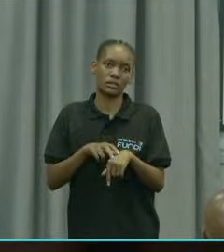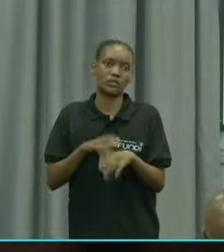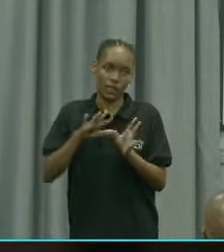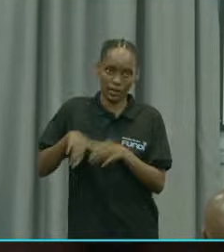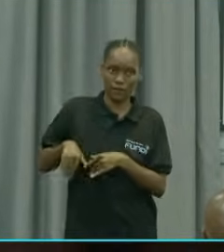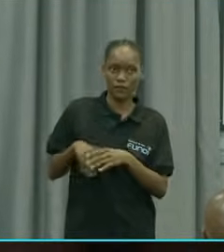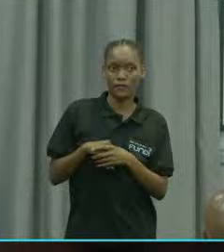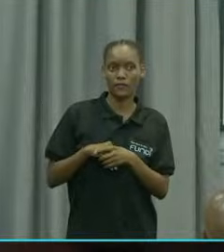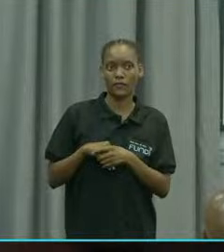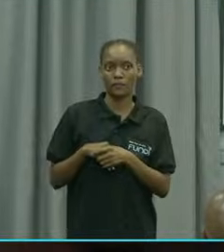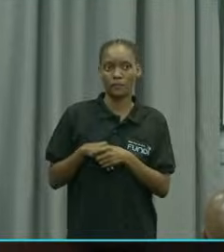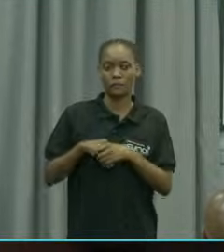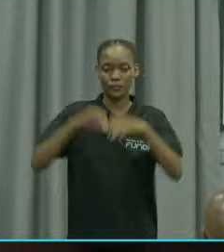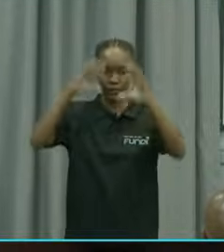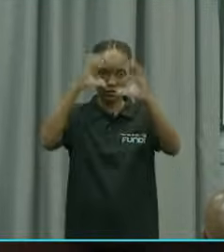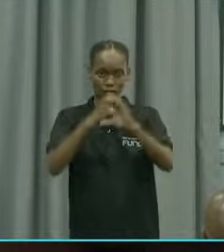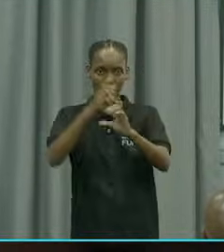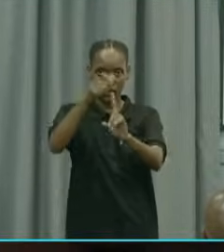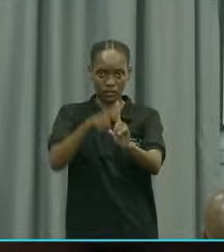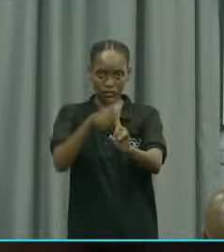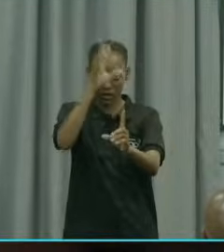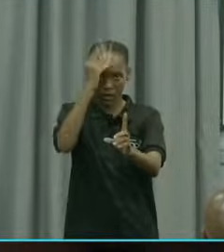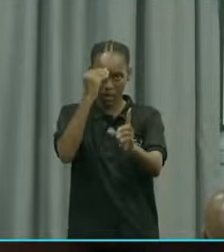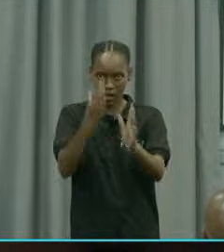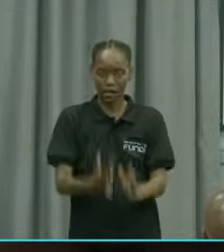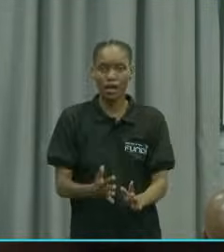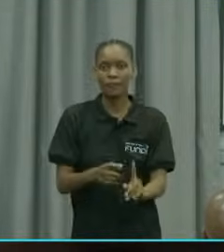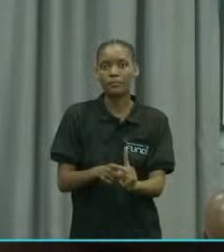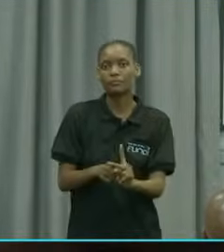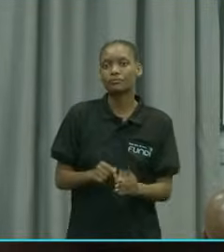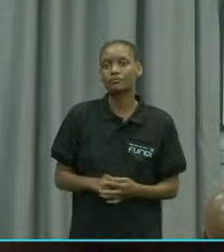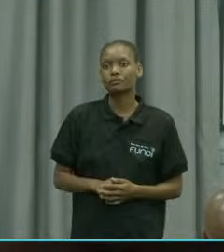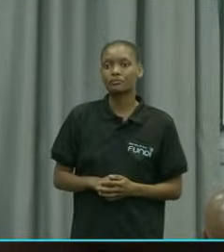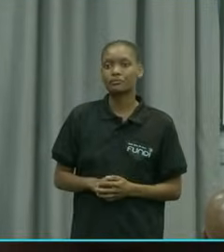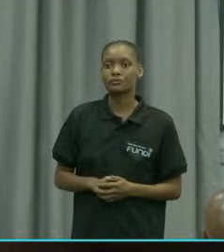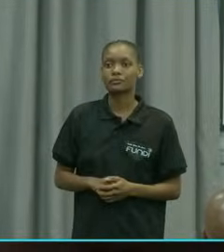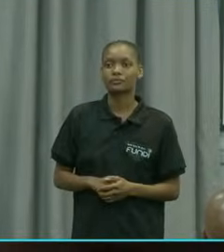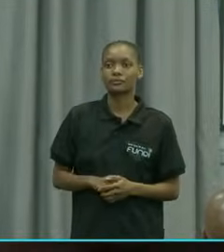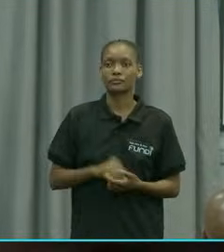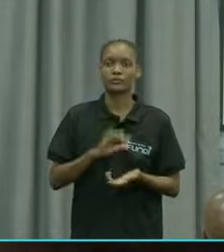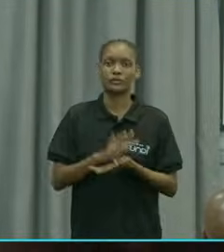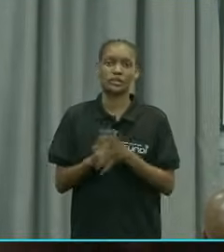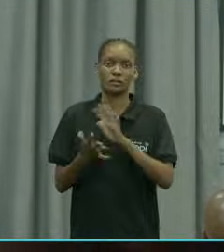move towards looking at the learner. And like I'm saying, SASA is always,